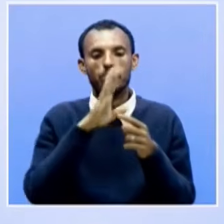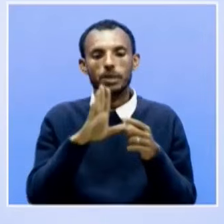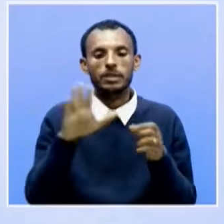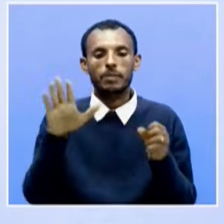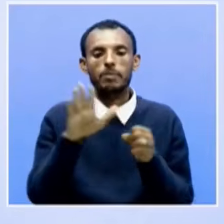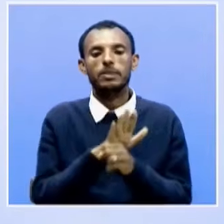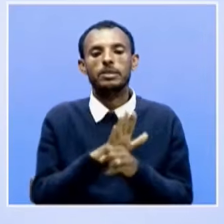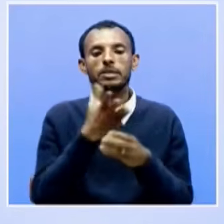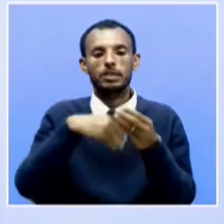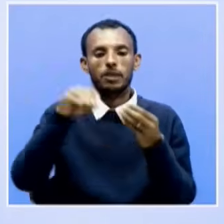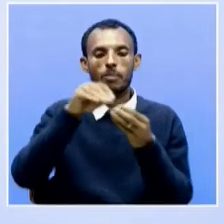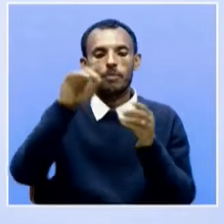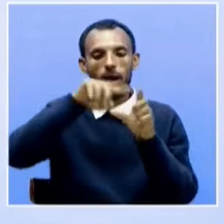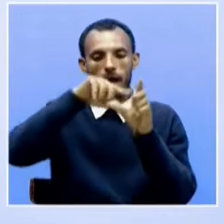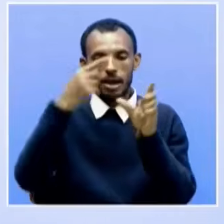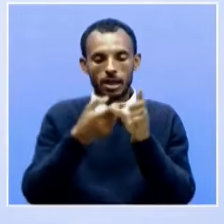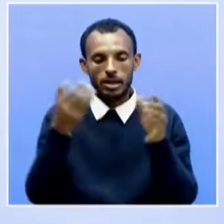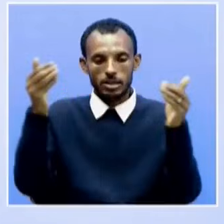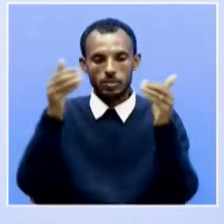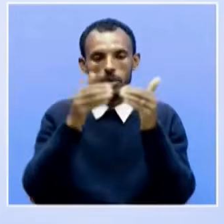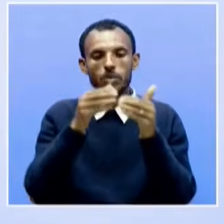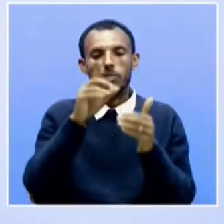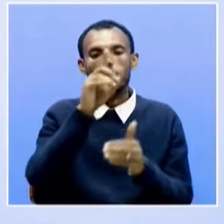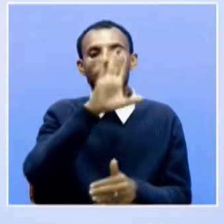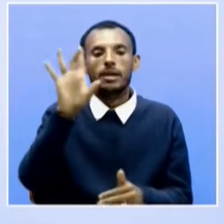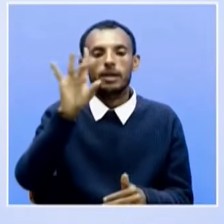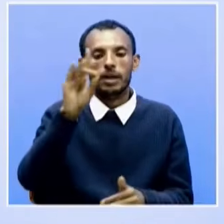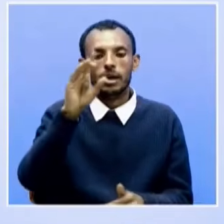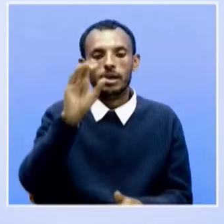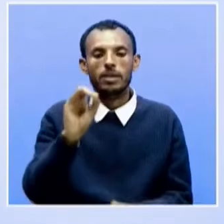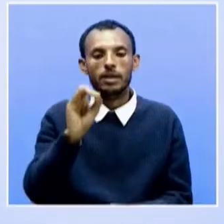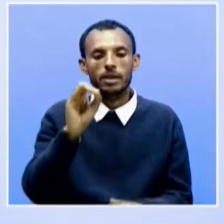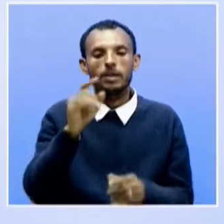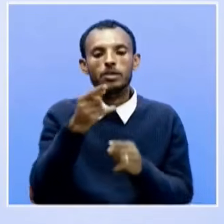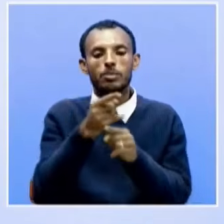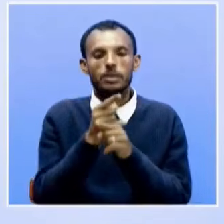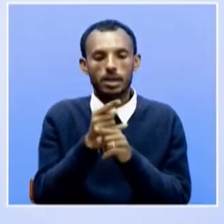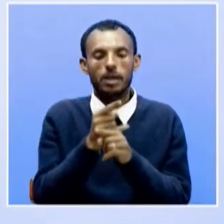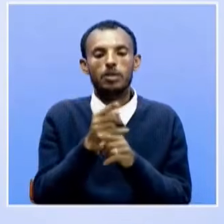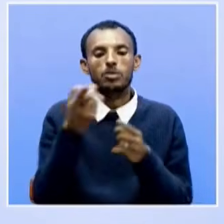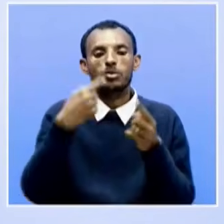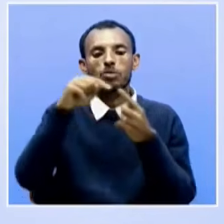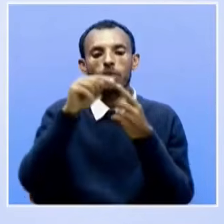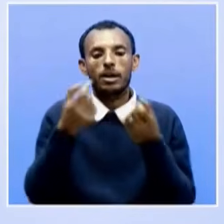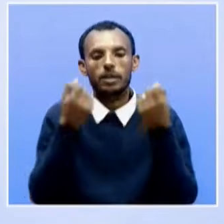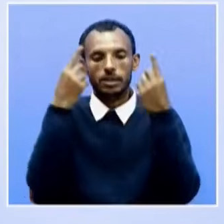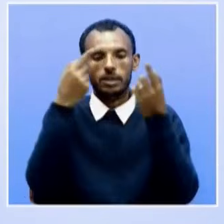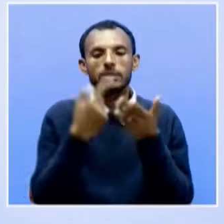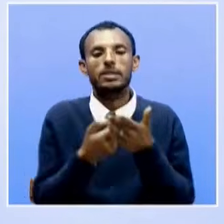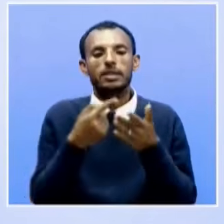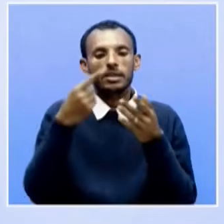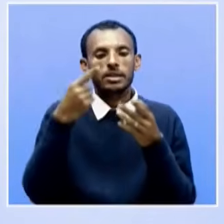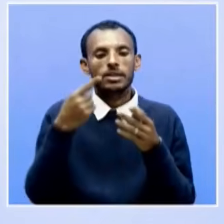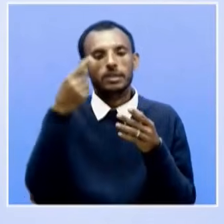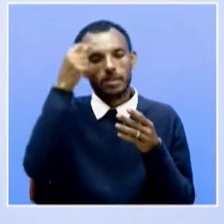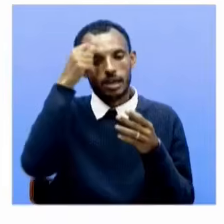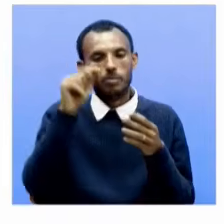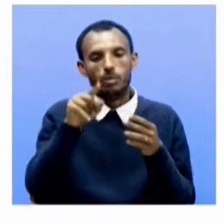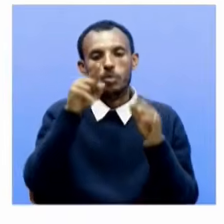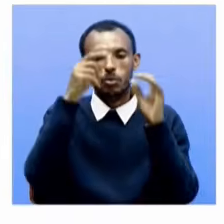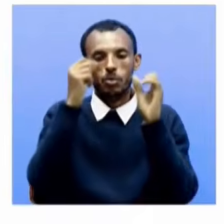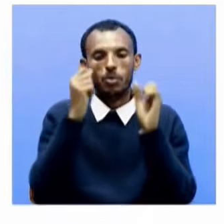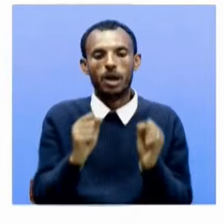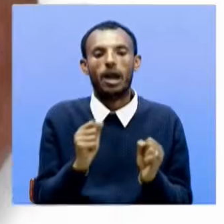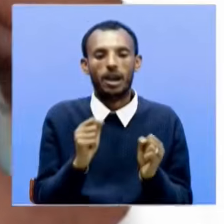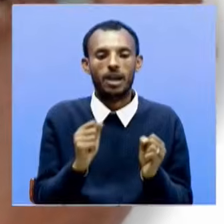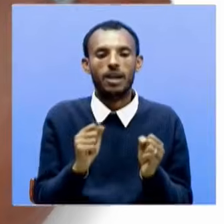sum of their angles is 180 degrees. So geometrically, to understand this theorem, you can